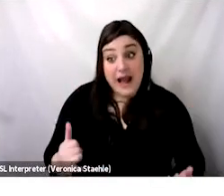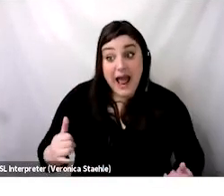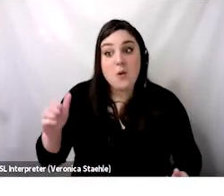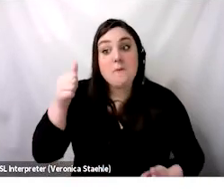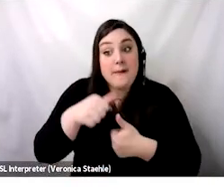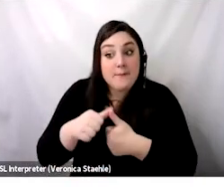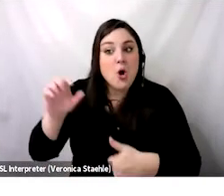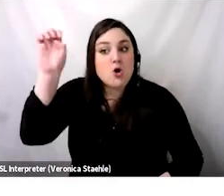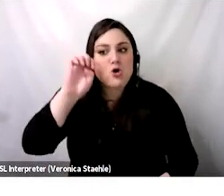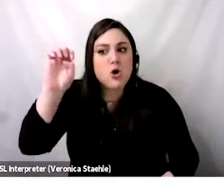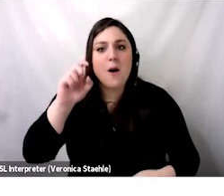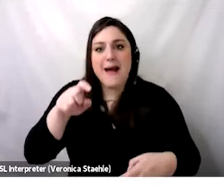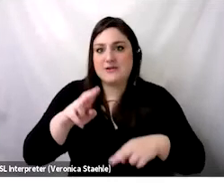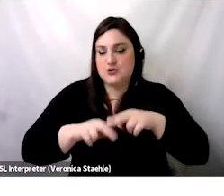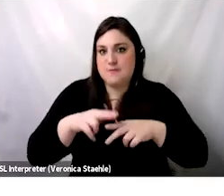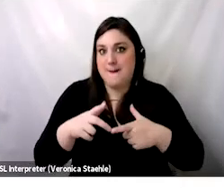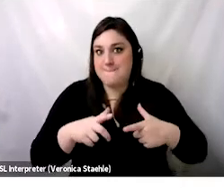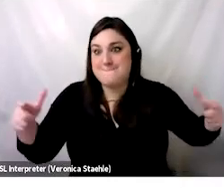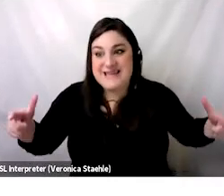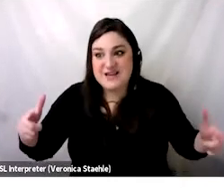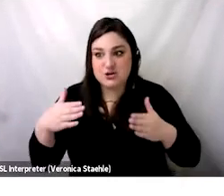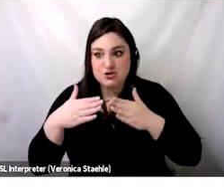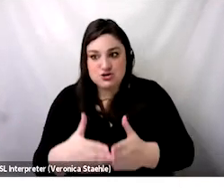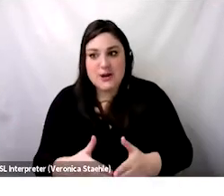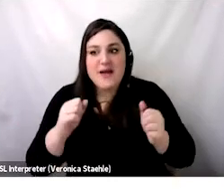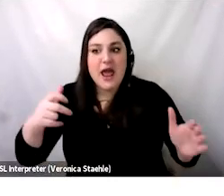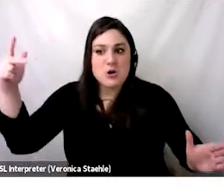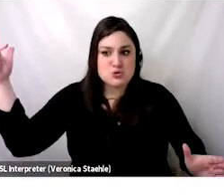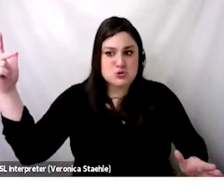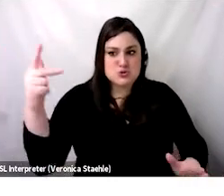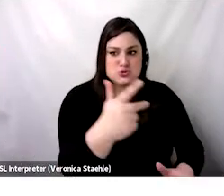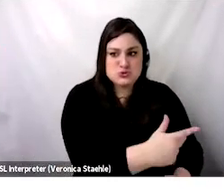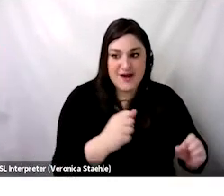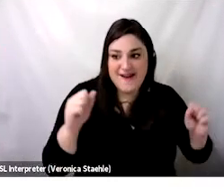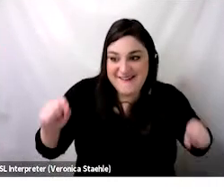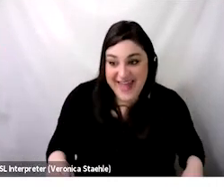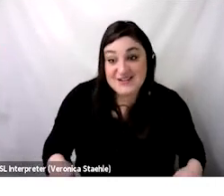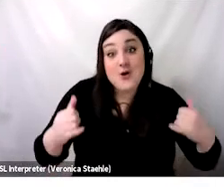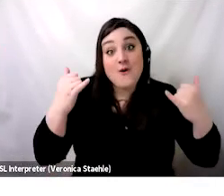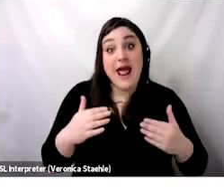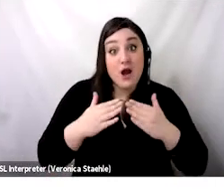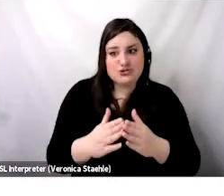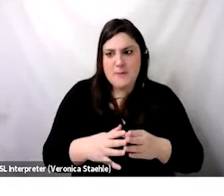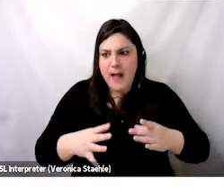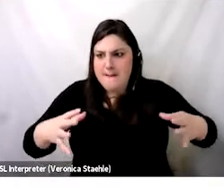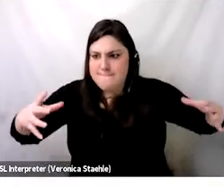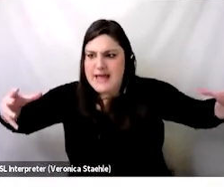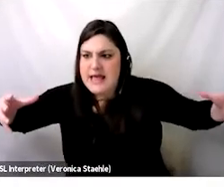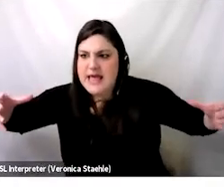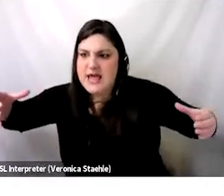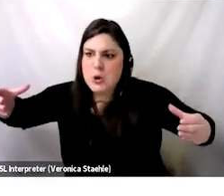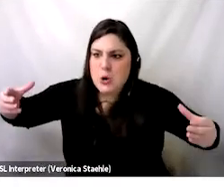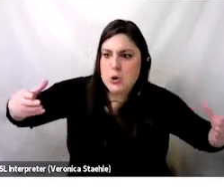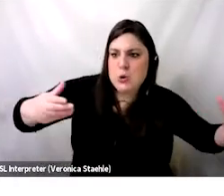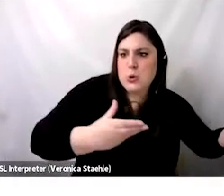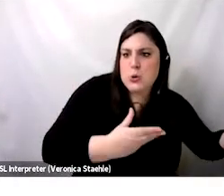Ocean. This time, not only does the transatlantic trade system start with goods